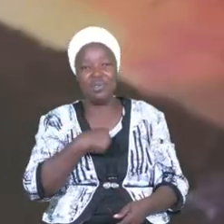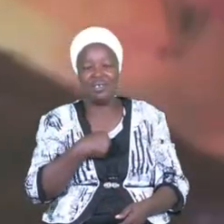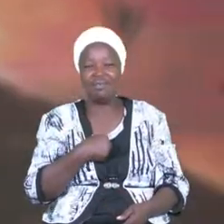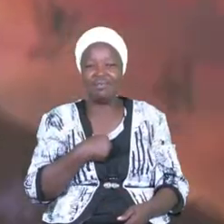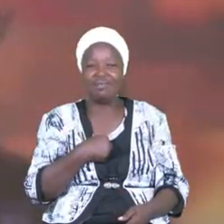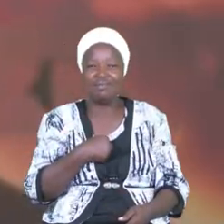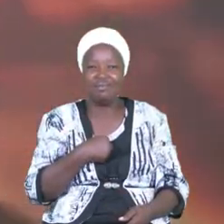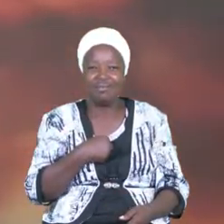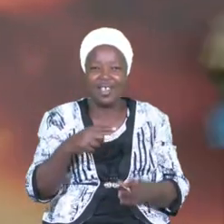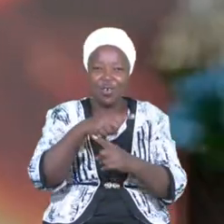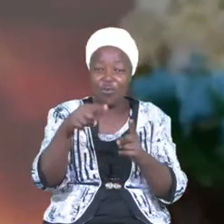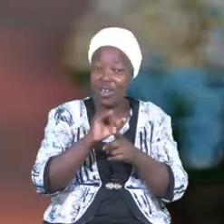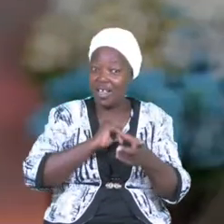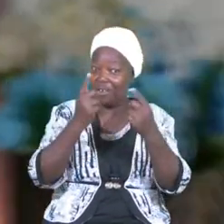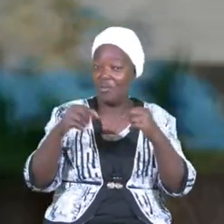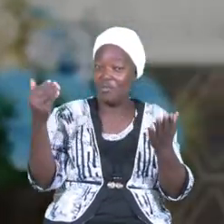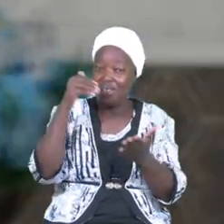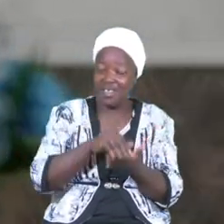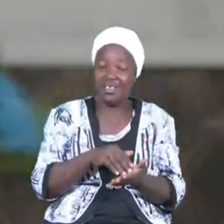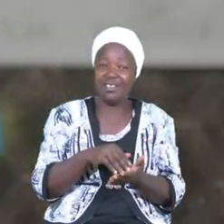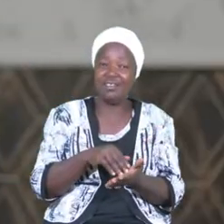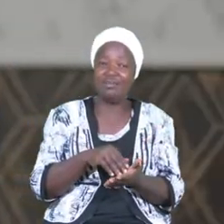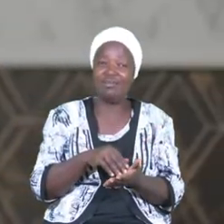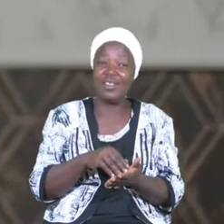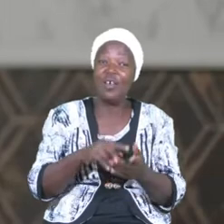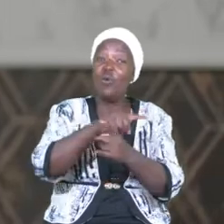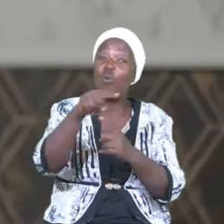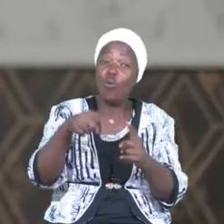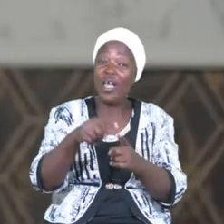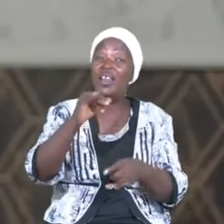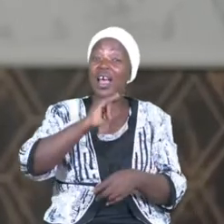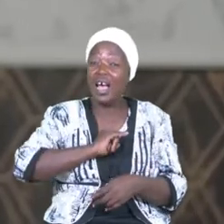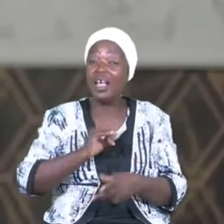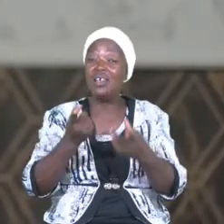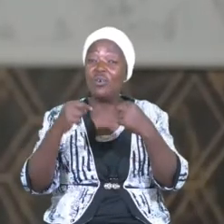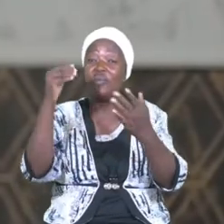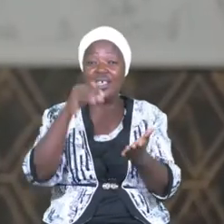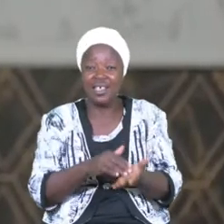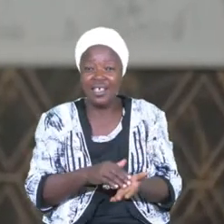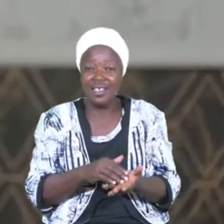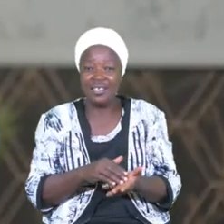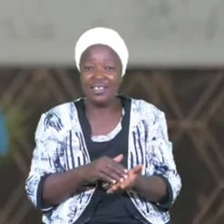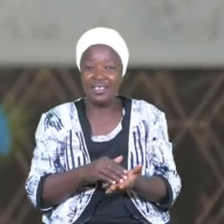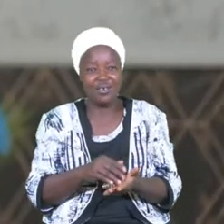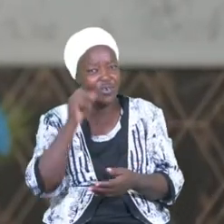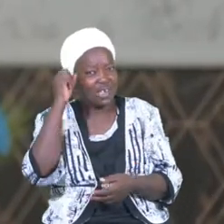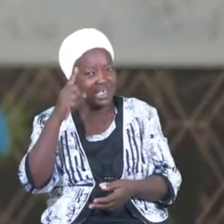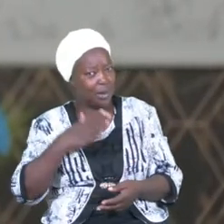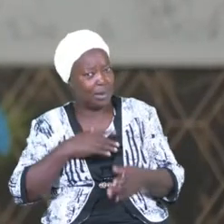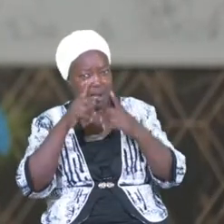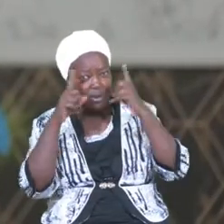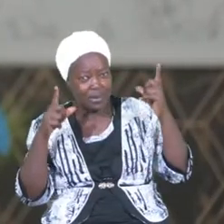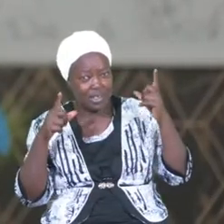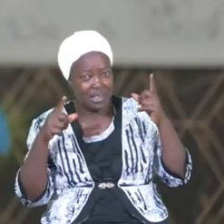When I come again, when I come again, understand my language. I didn't